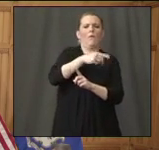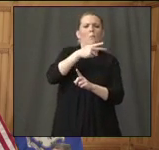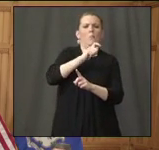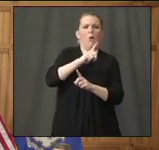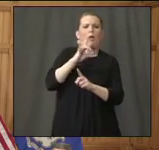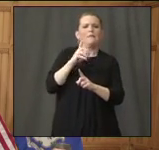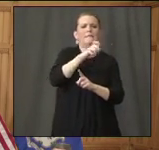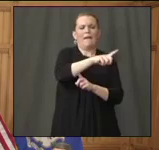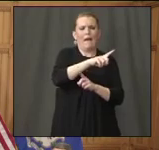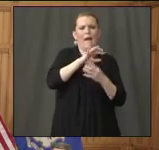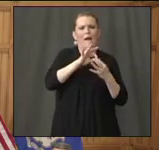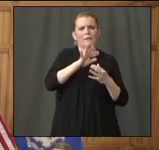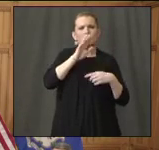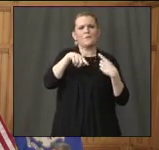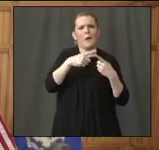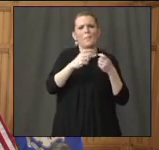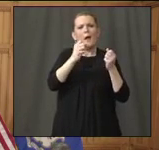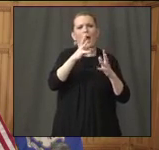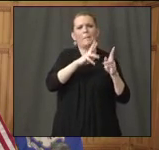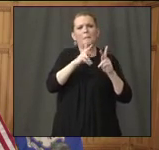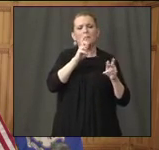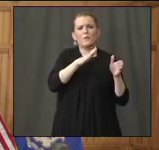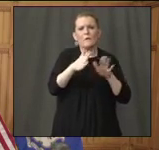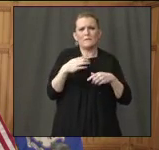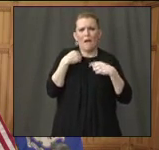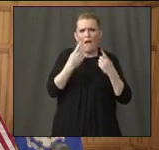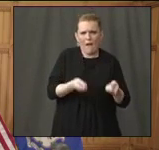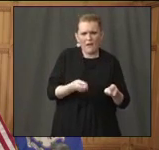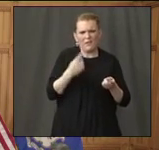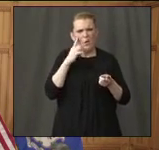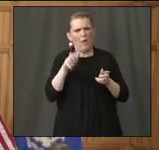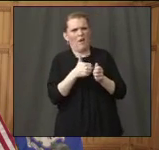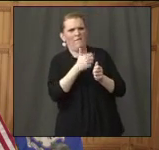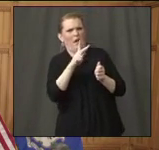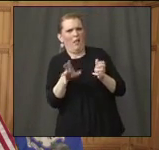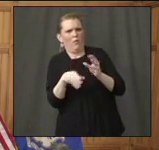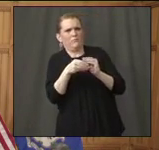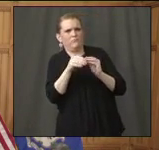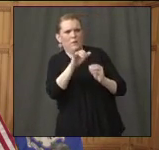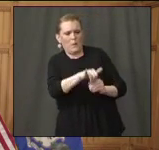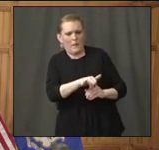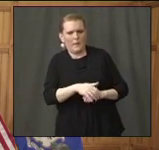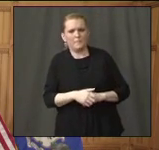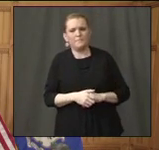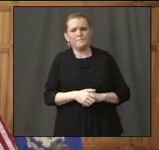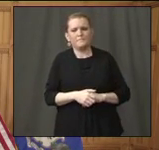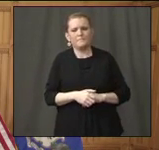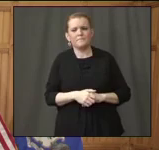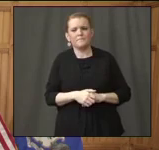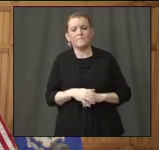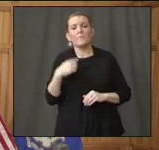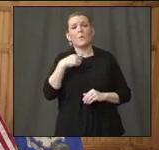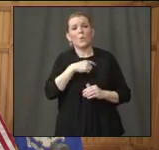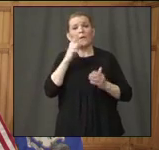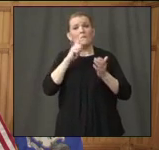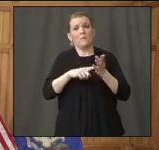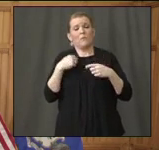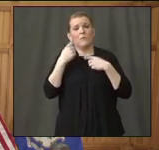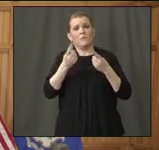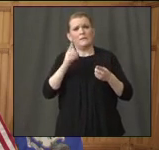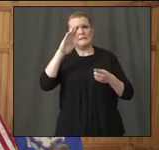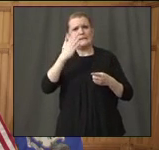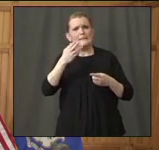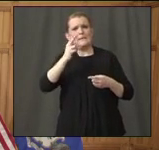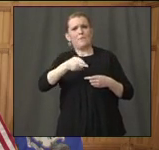the number of deaths. We've noticed that also that Hartford County seems to have a higher